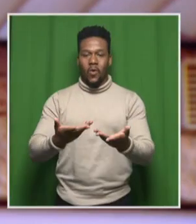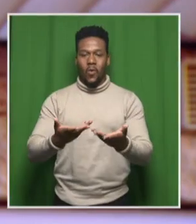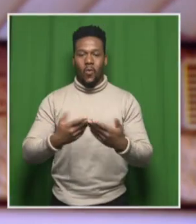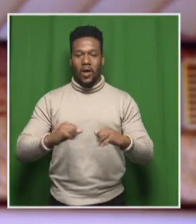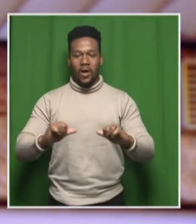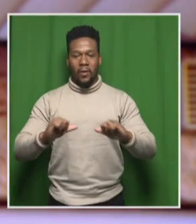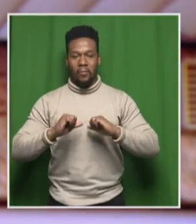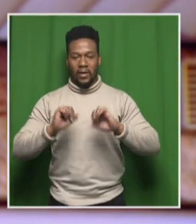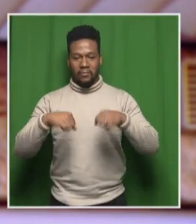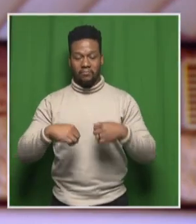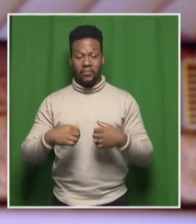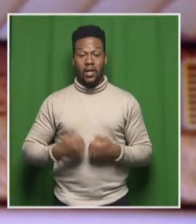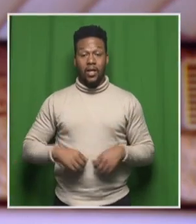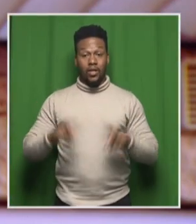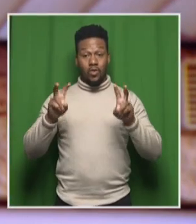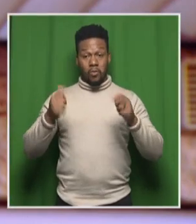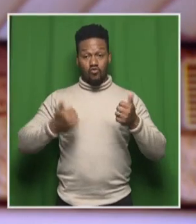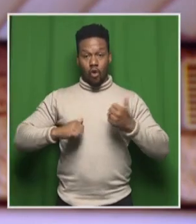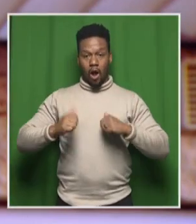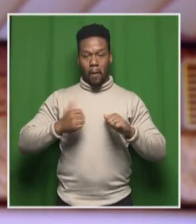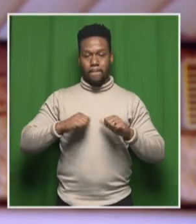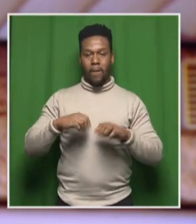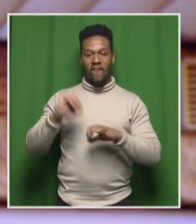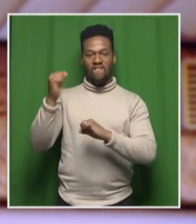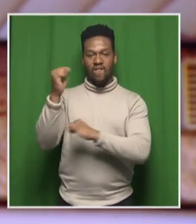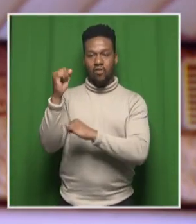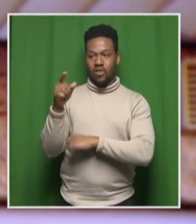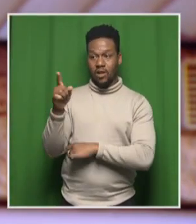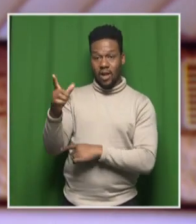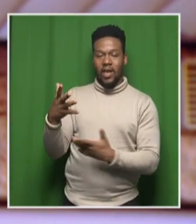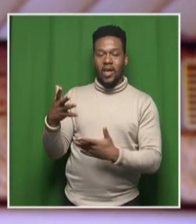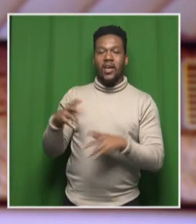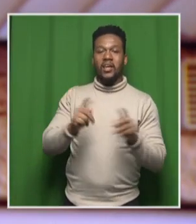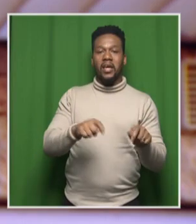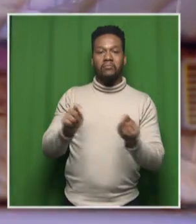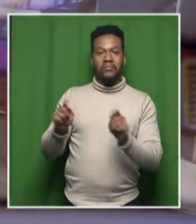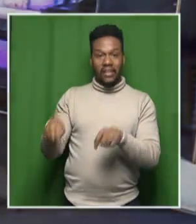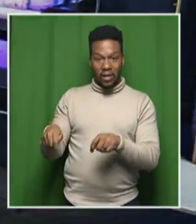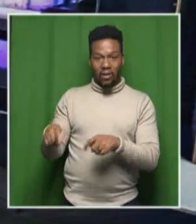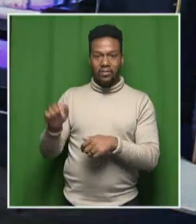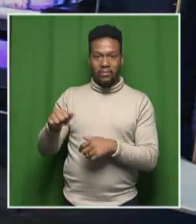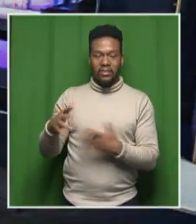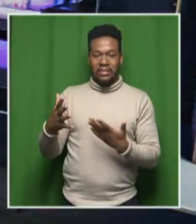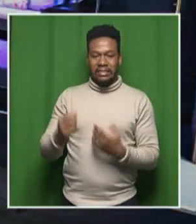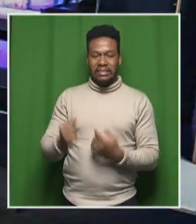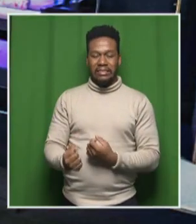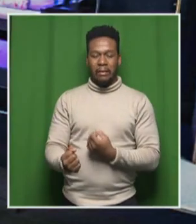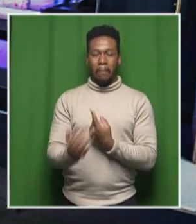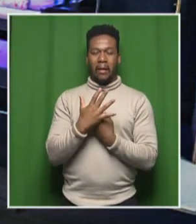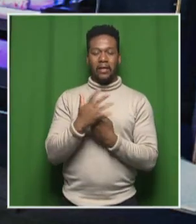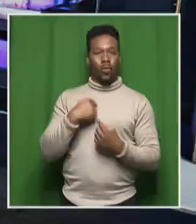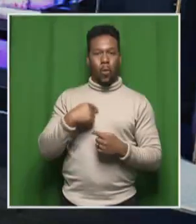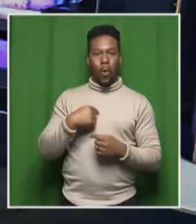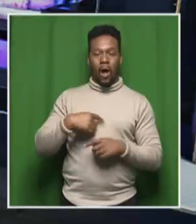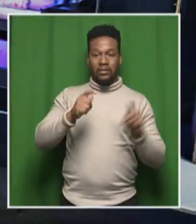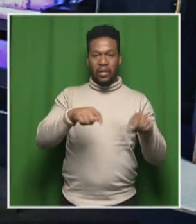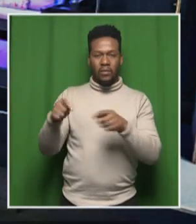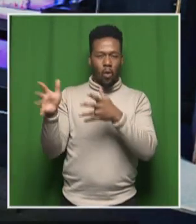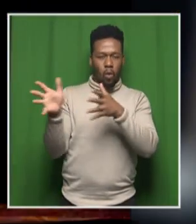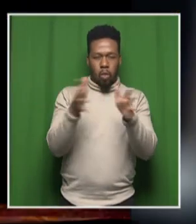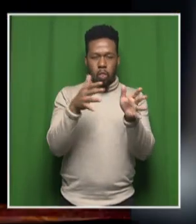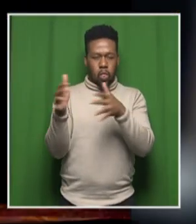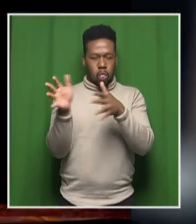The drama factory in Cape Town faced a significant challenge when its operations were severely impacted by the Cape storm. The destructive force of the